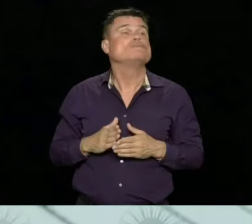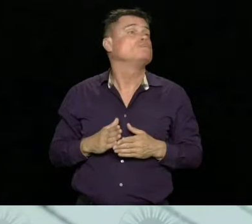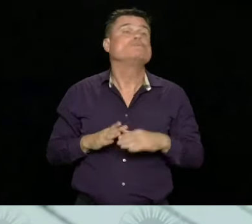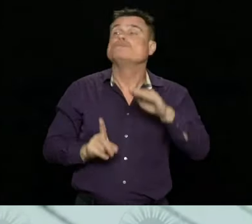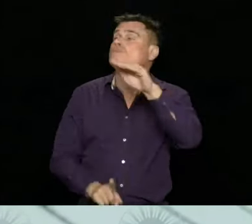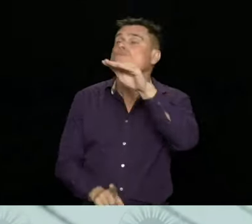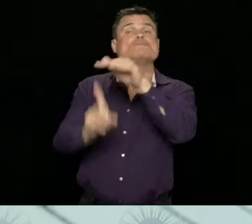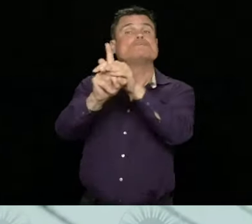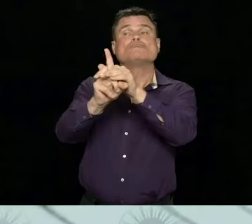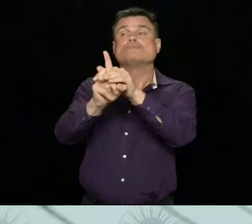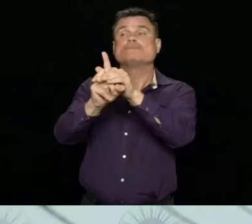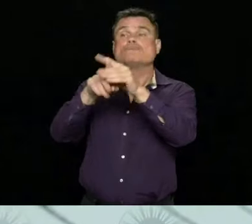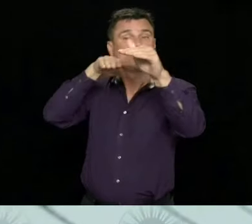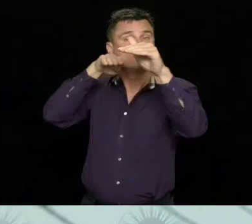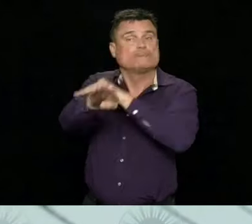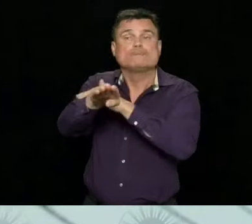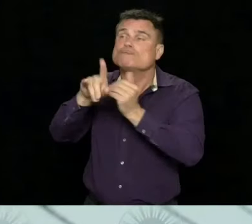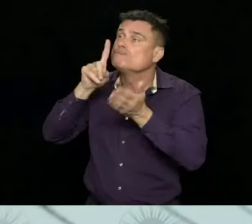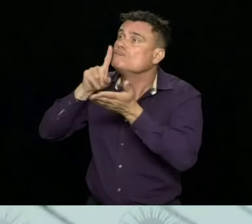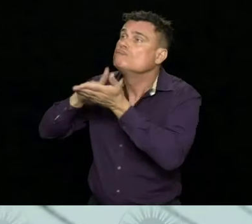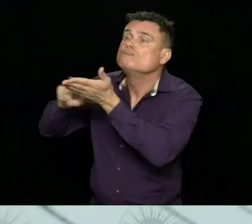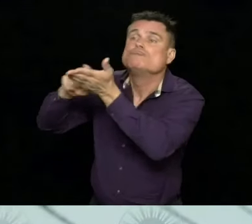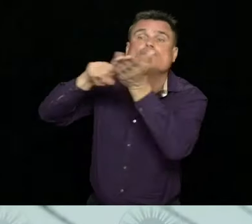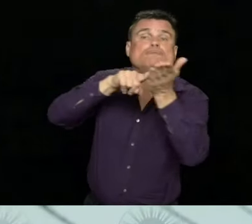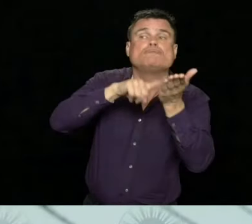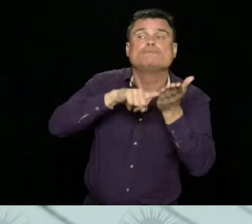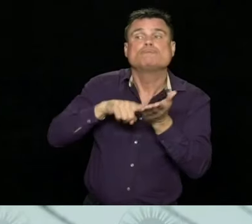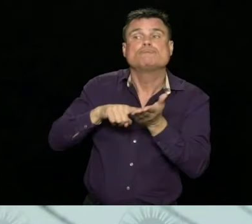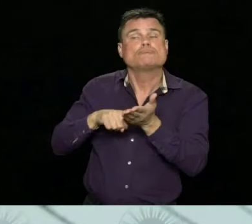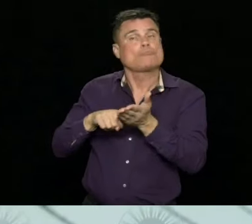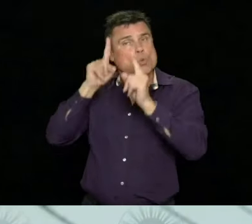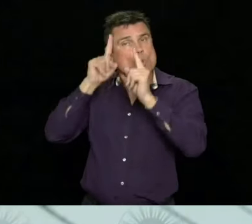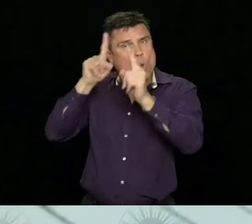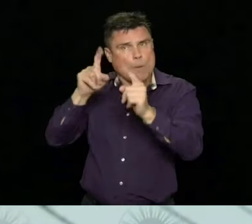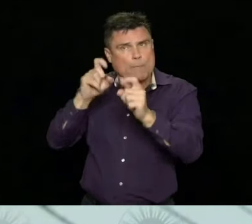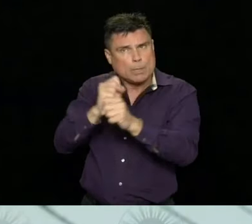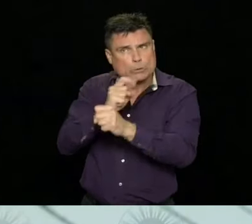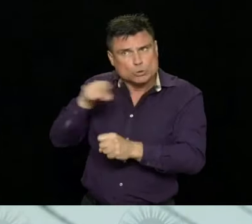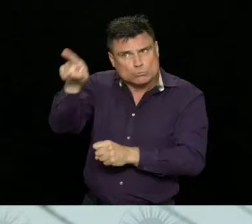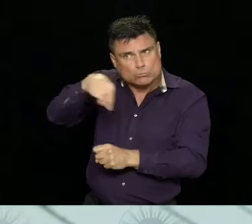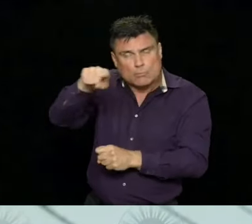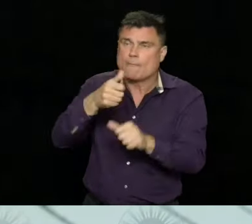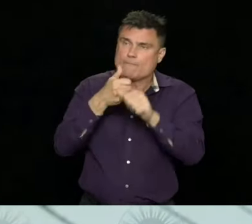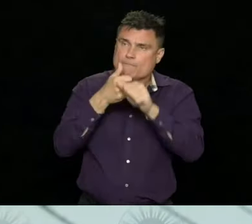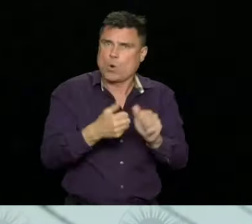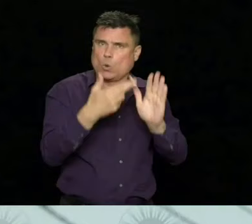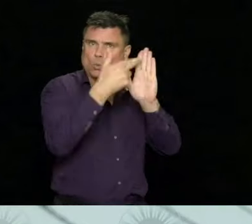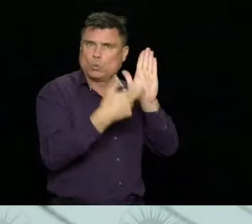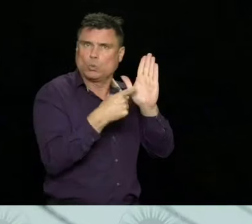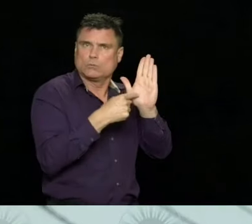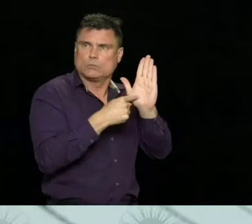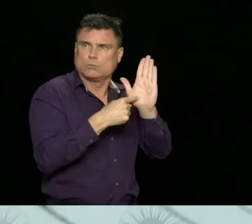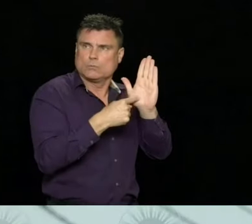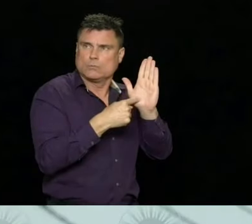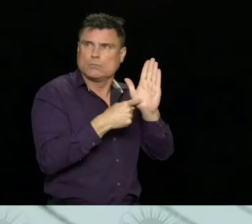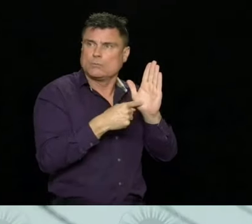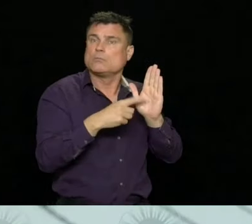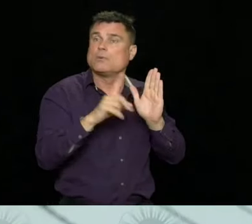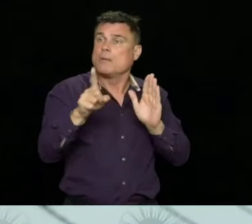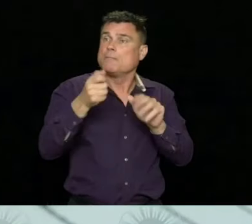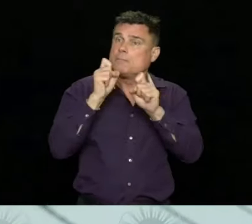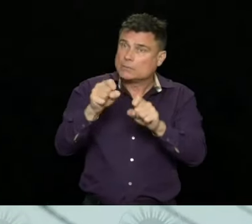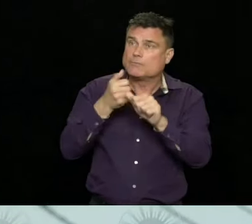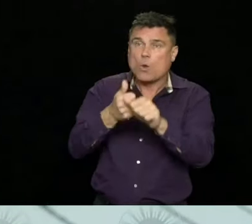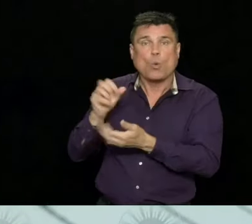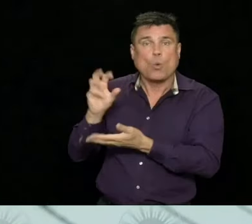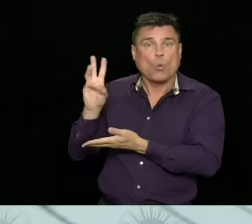followed. At the same time, the provincial health officers' guidelines are followed. And we would support them, and we would